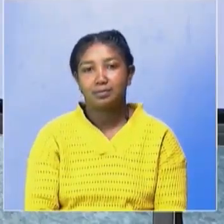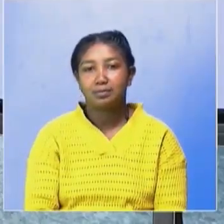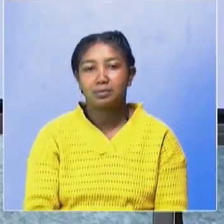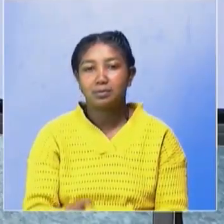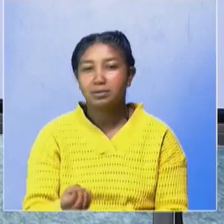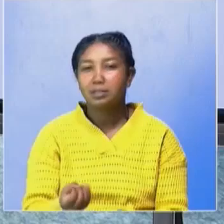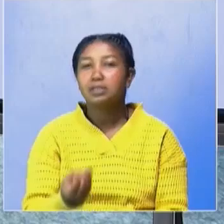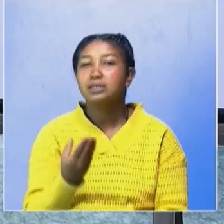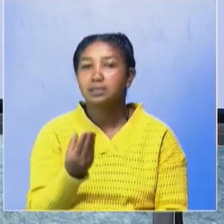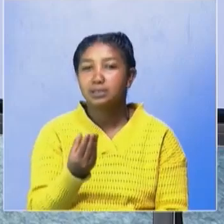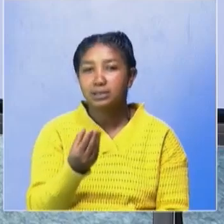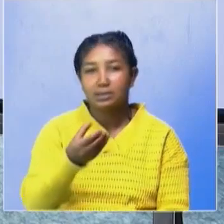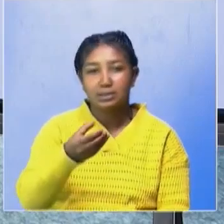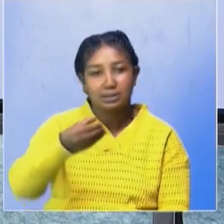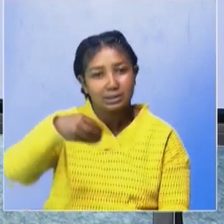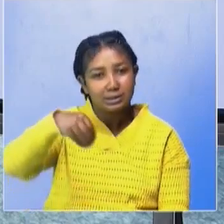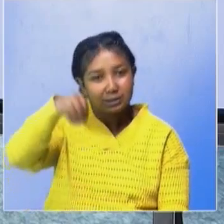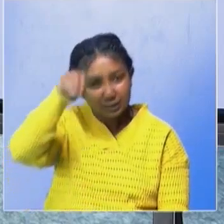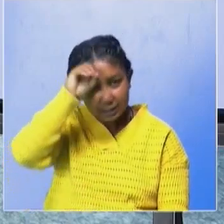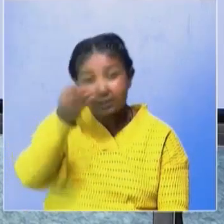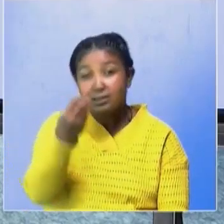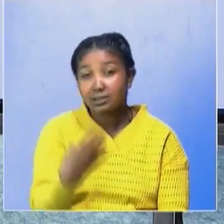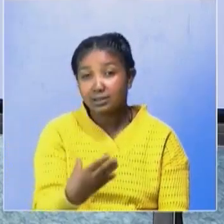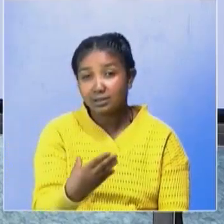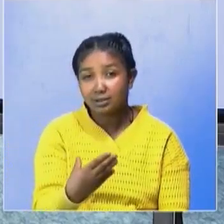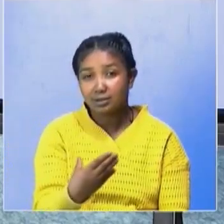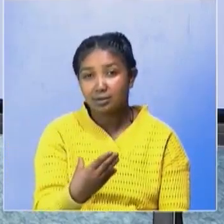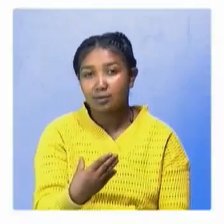How much centigrade?